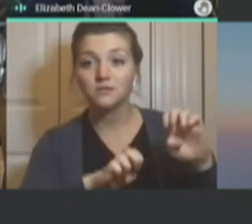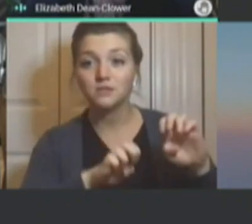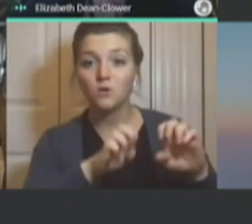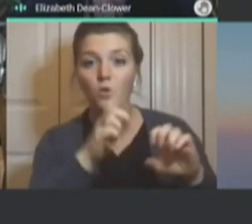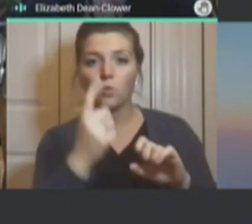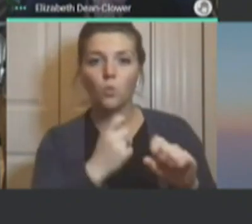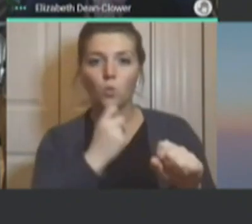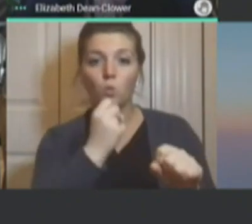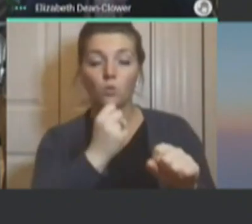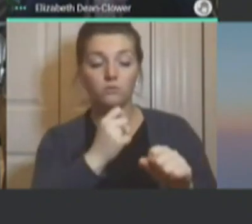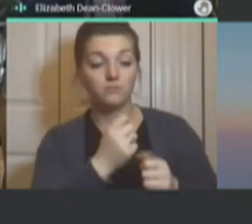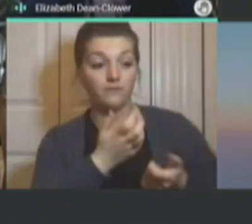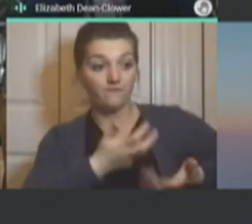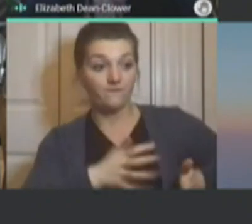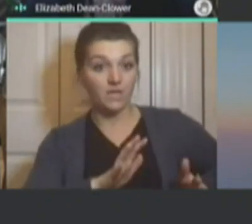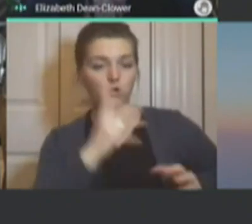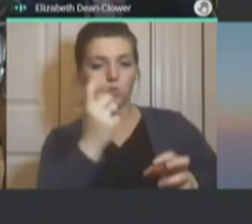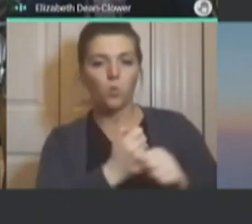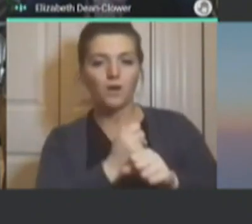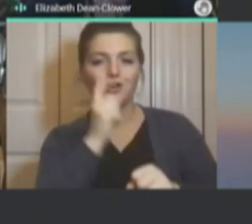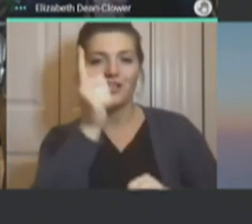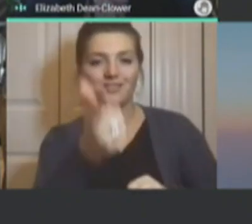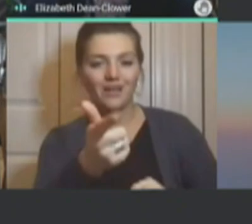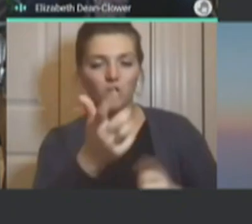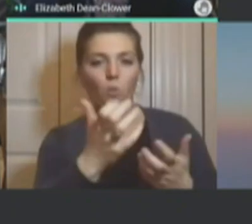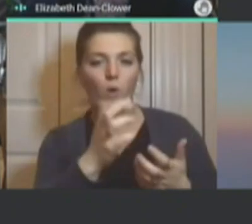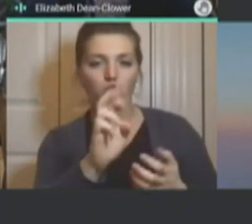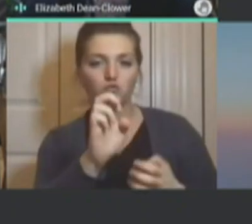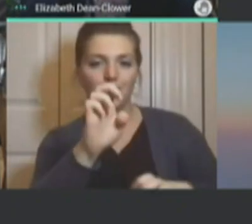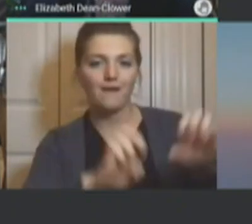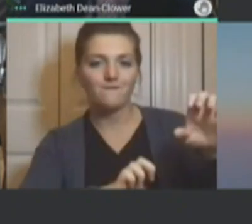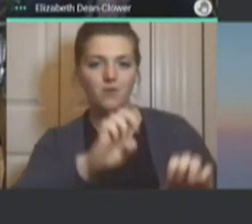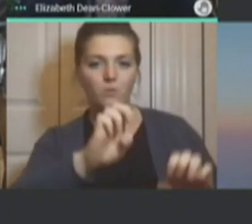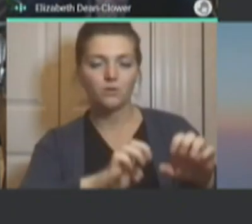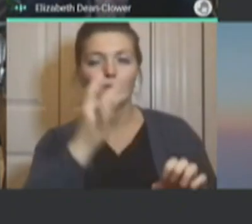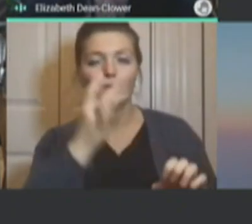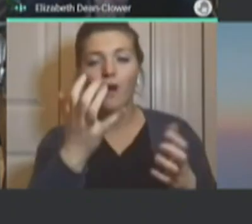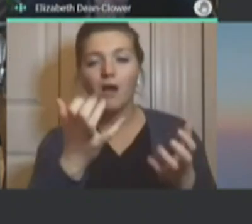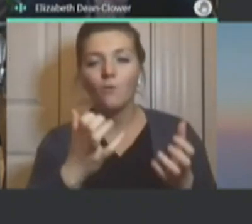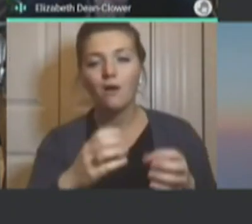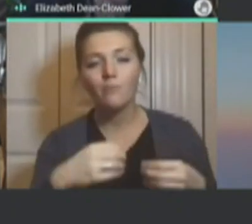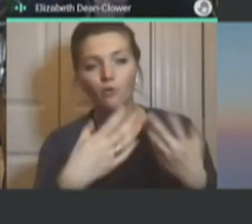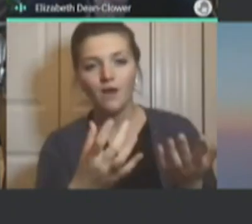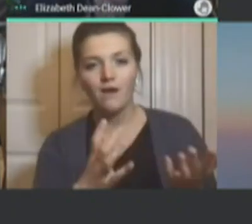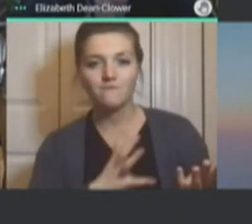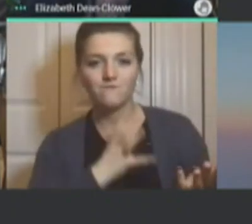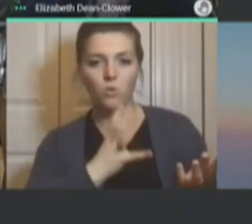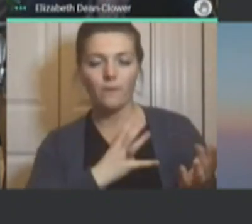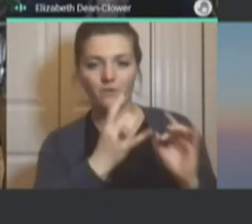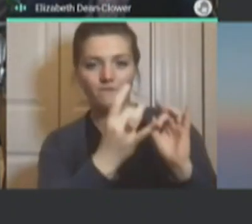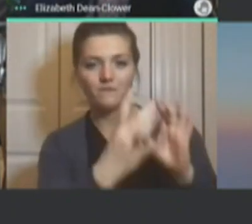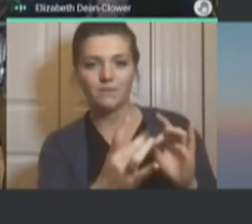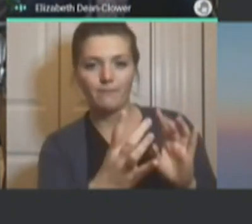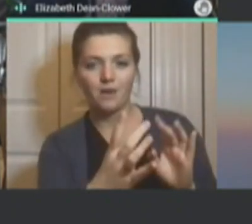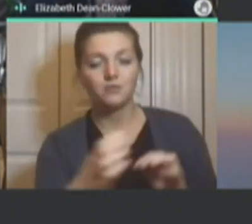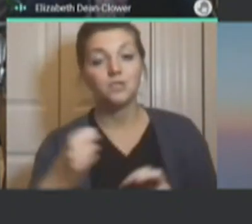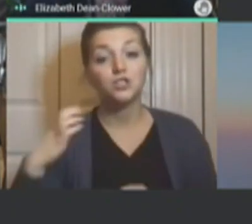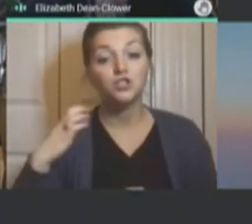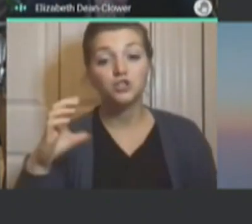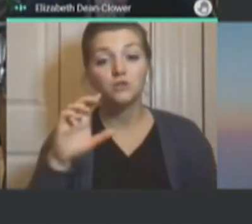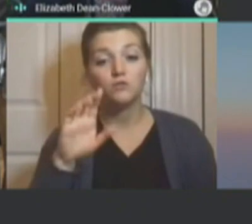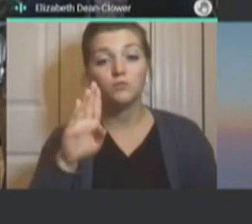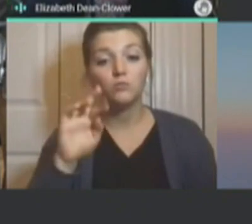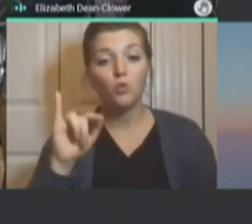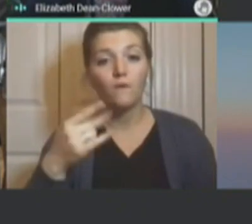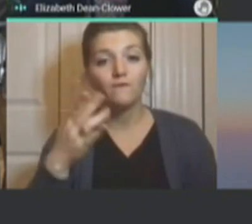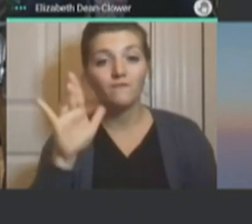it's completed so that we can give formal feedback. And Chief Brophy had made a verbal